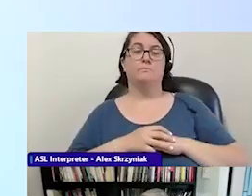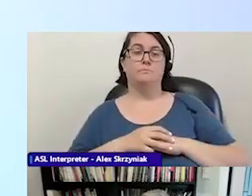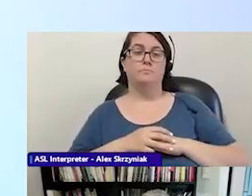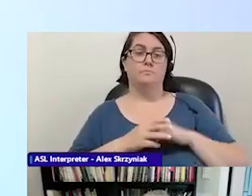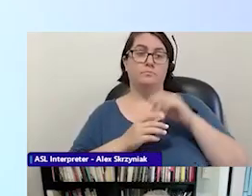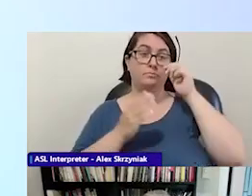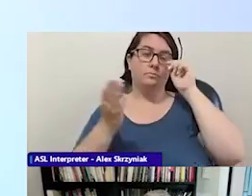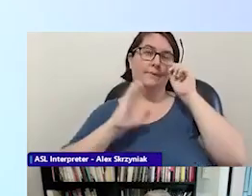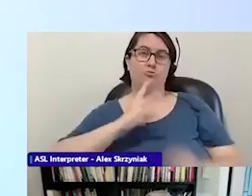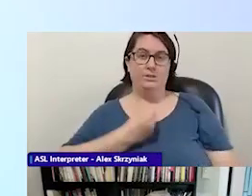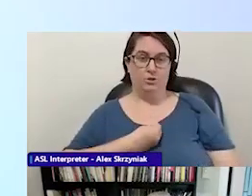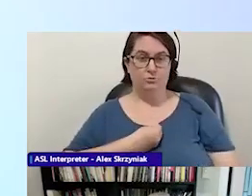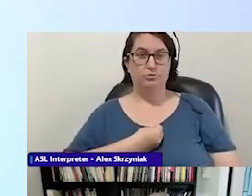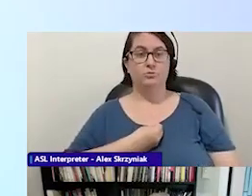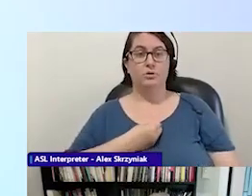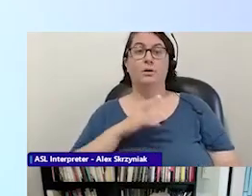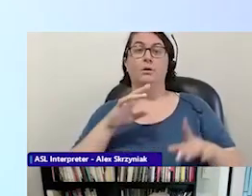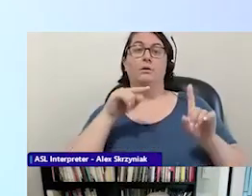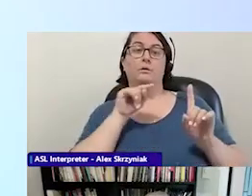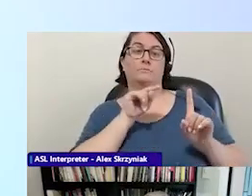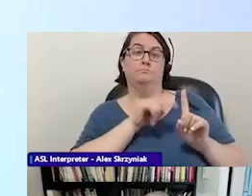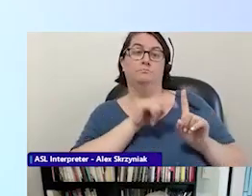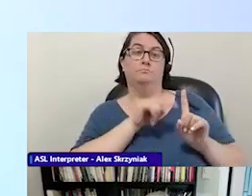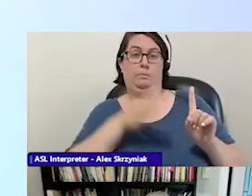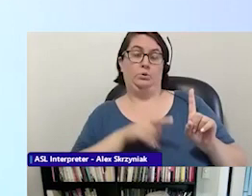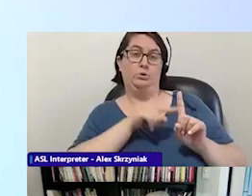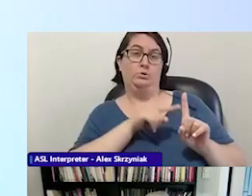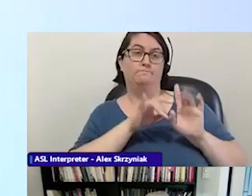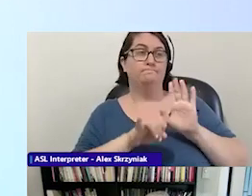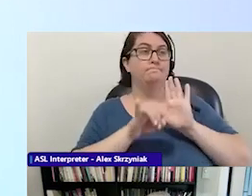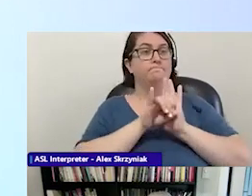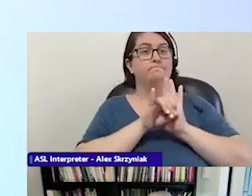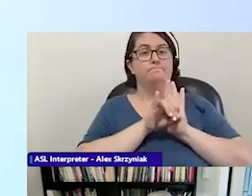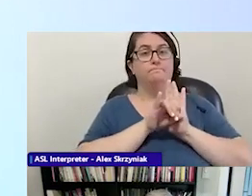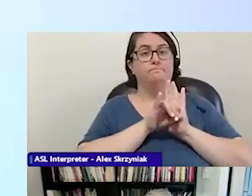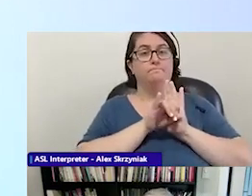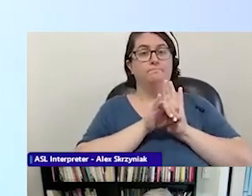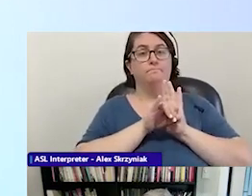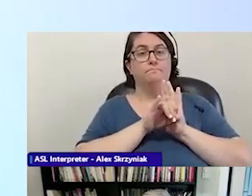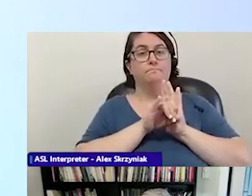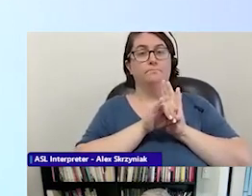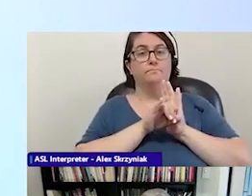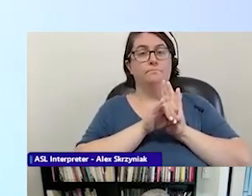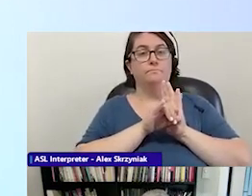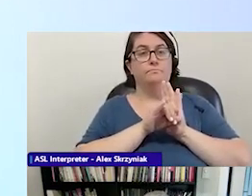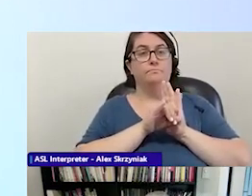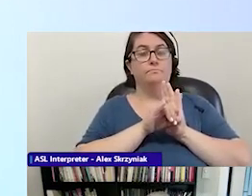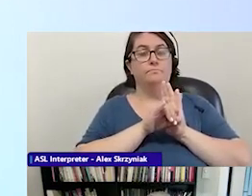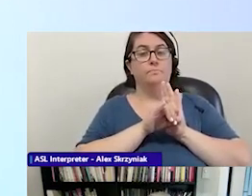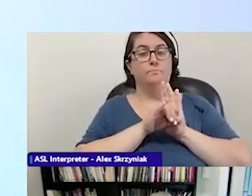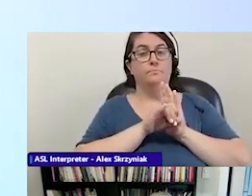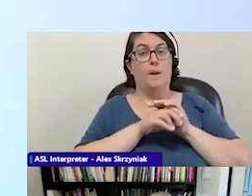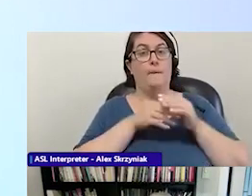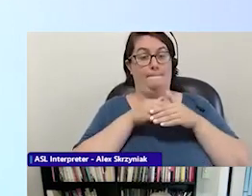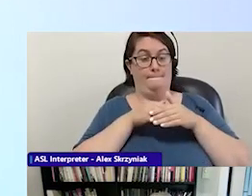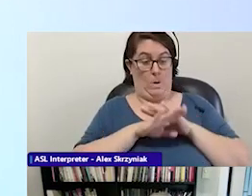A transgender person is an individual who identifies as being a different gender from the